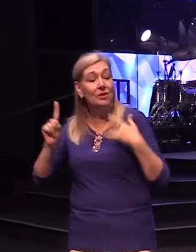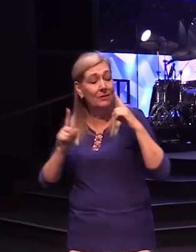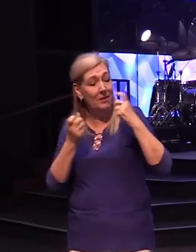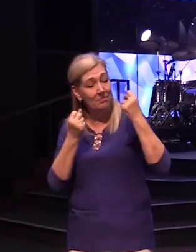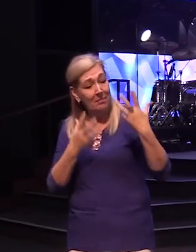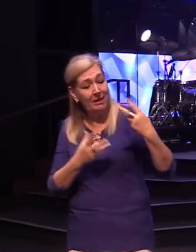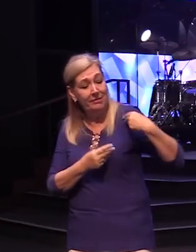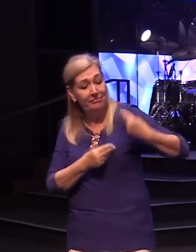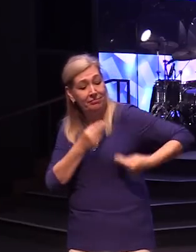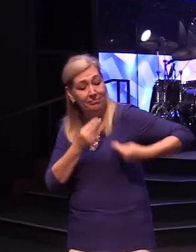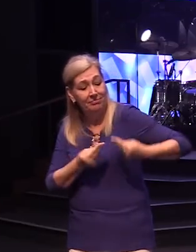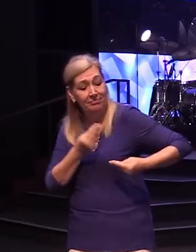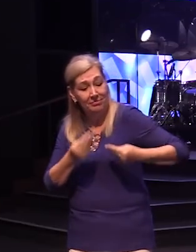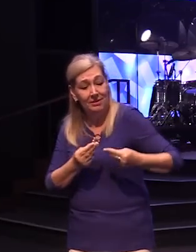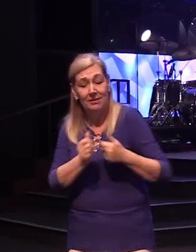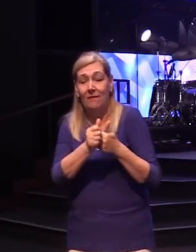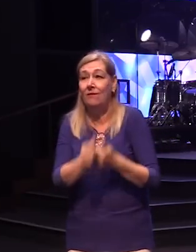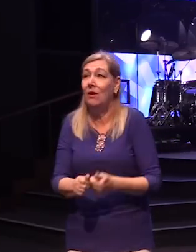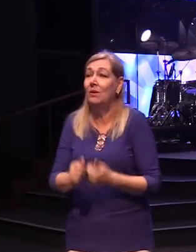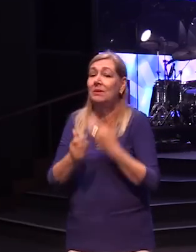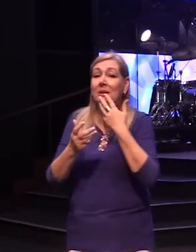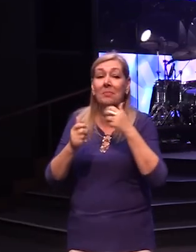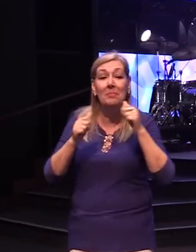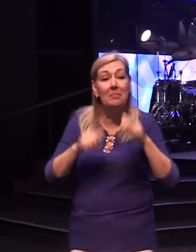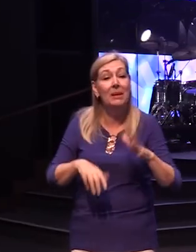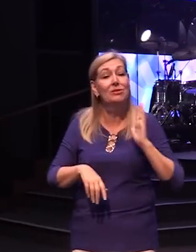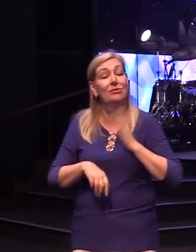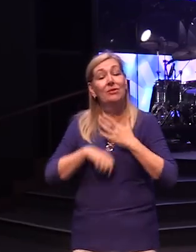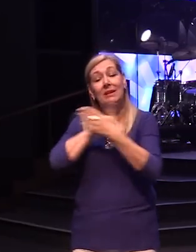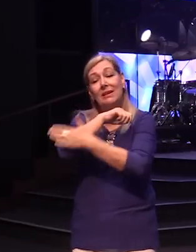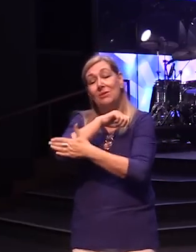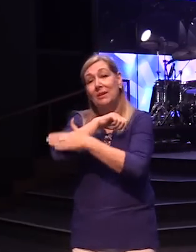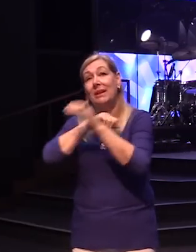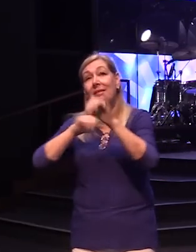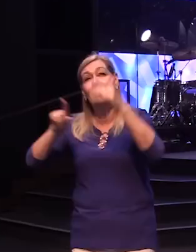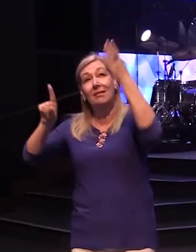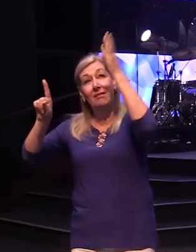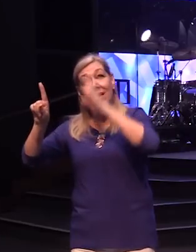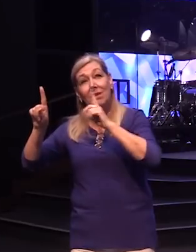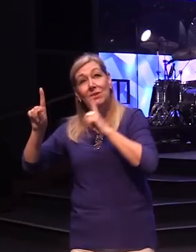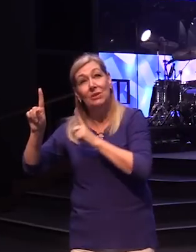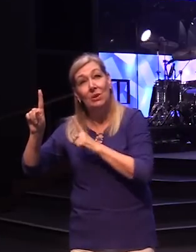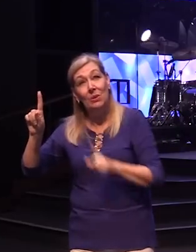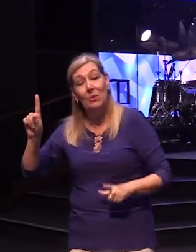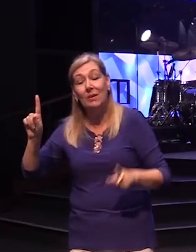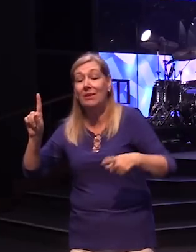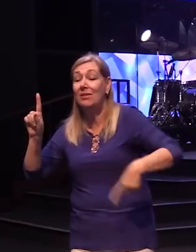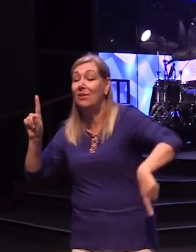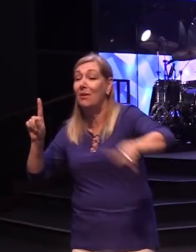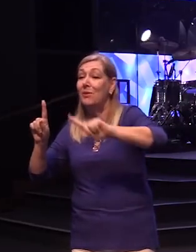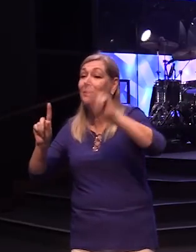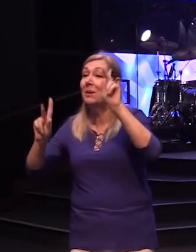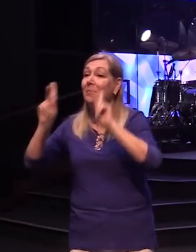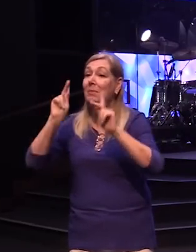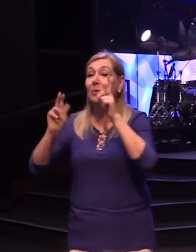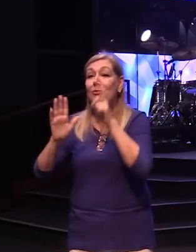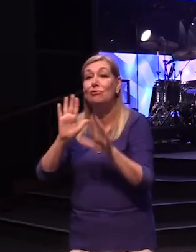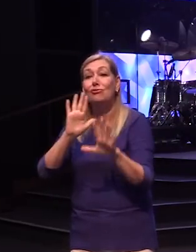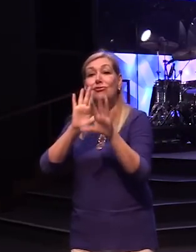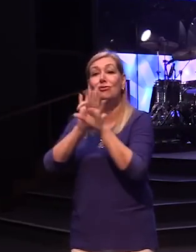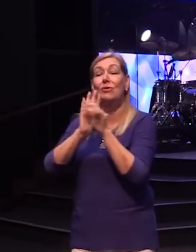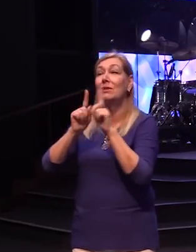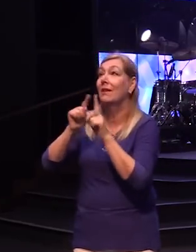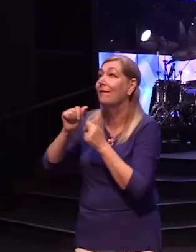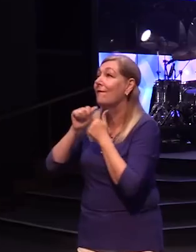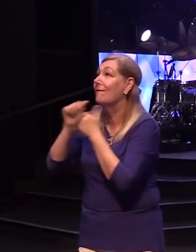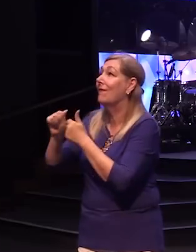generations. Blessed is the nation whose God is the Lord. The people whom he hath chosen for his own inheritance.